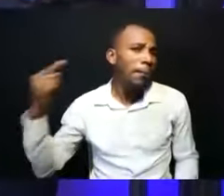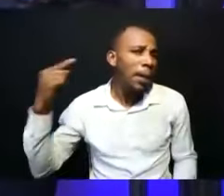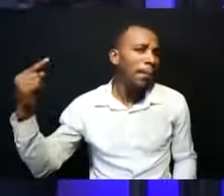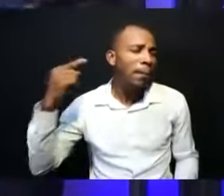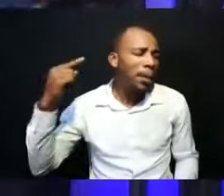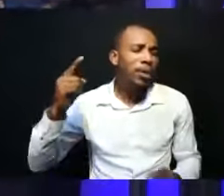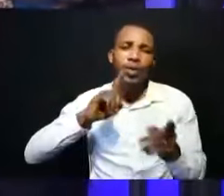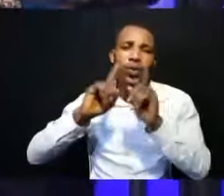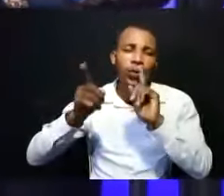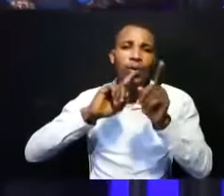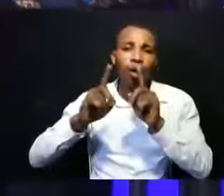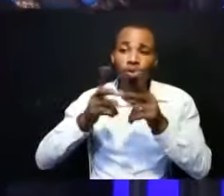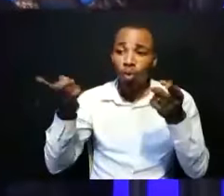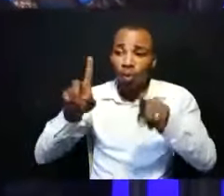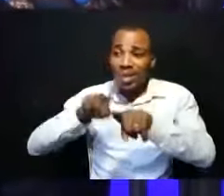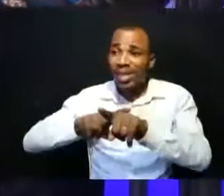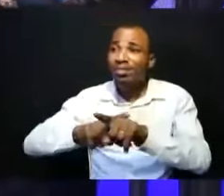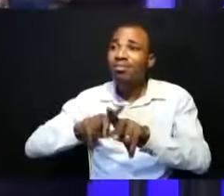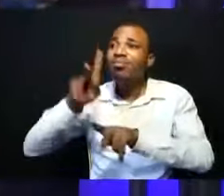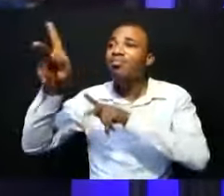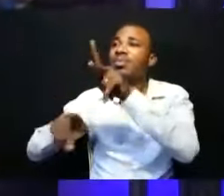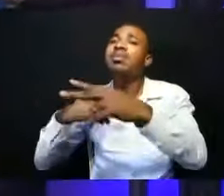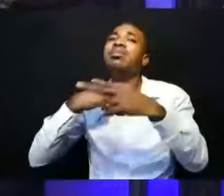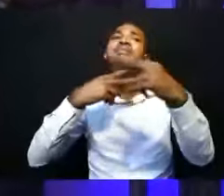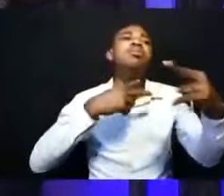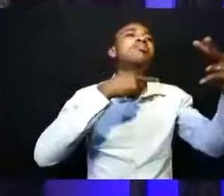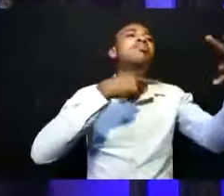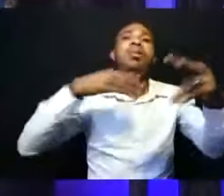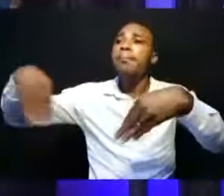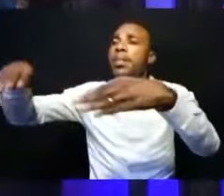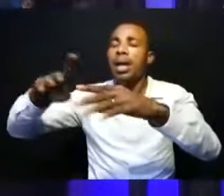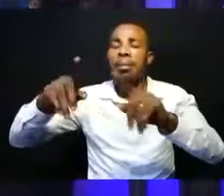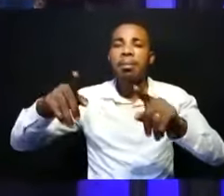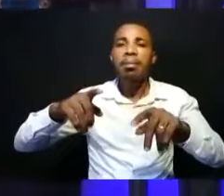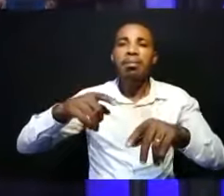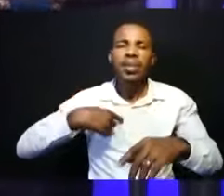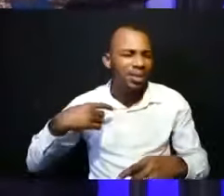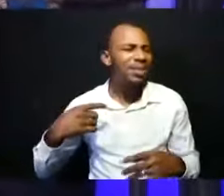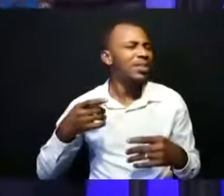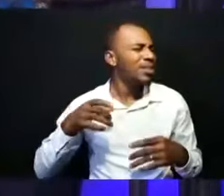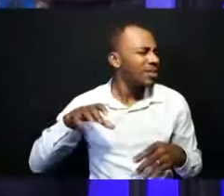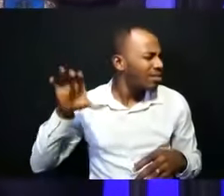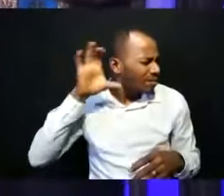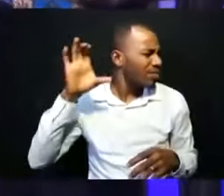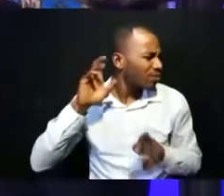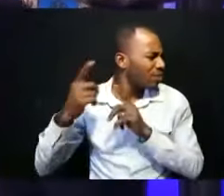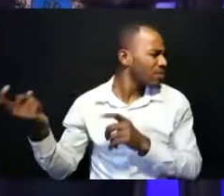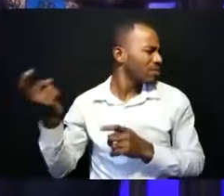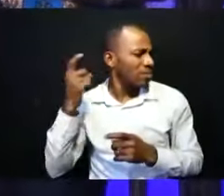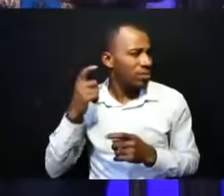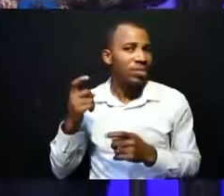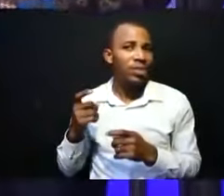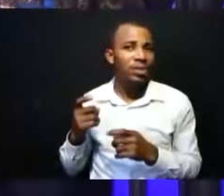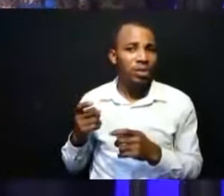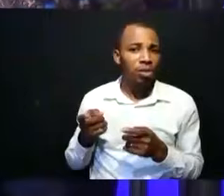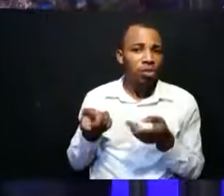of the day in the market. Someone was speaking and I was hearing it, so I had to go back to my presiding elder's job. Just